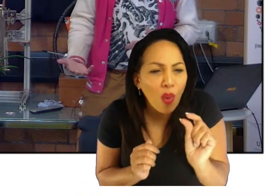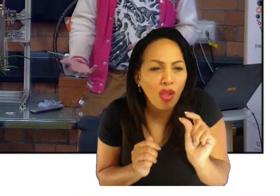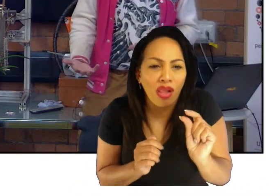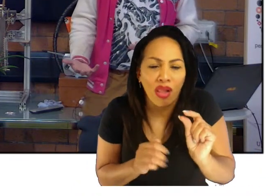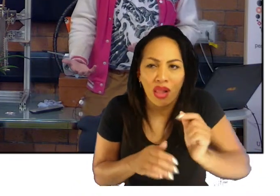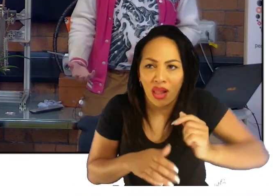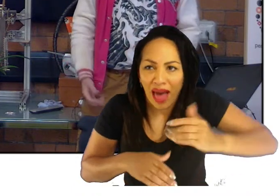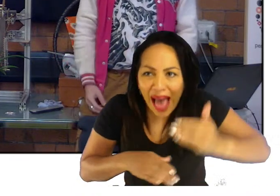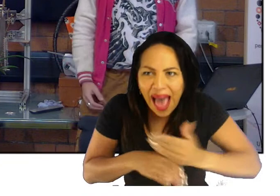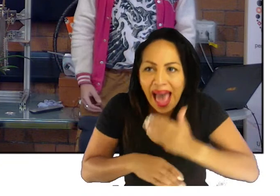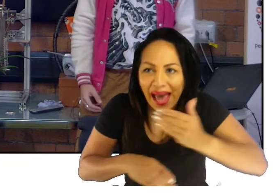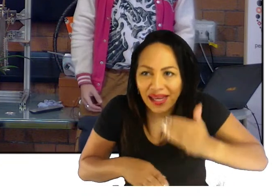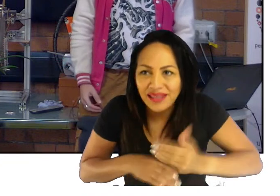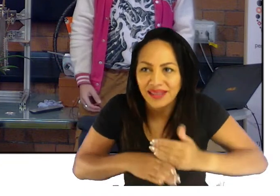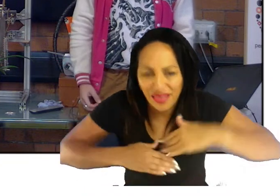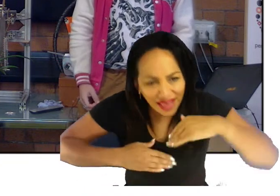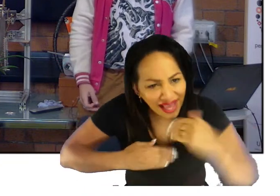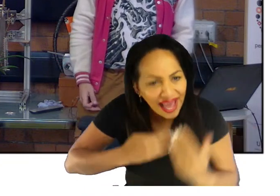large act.